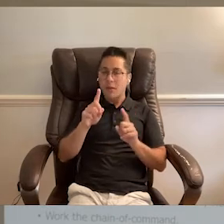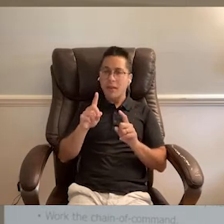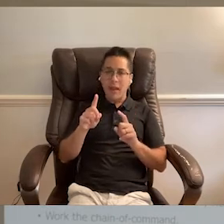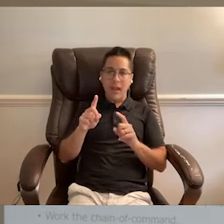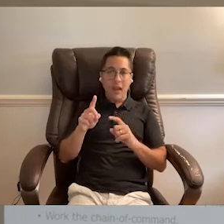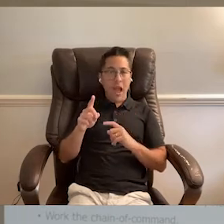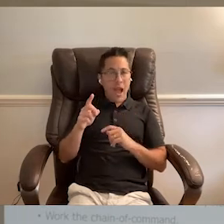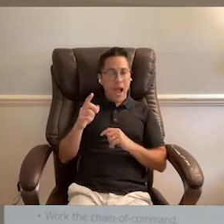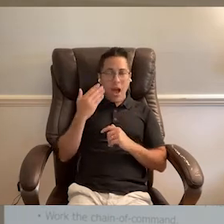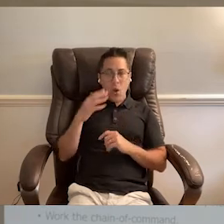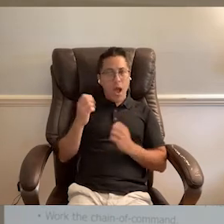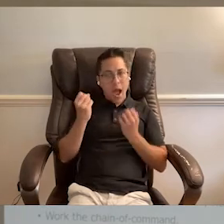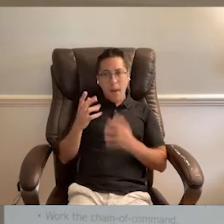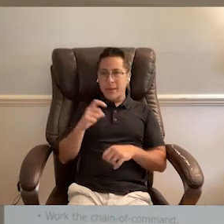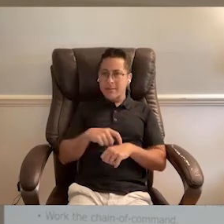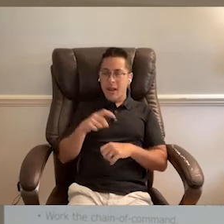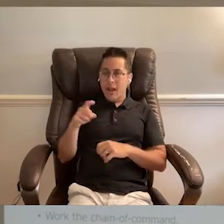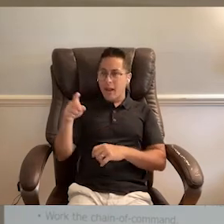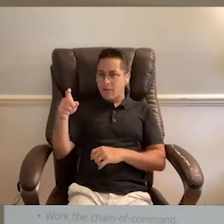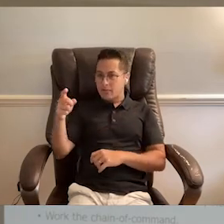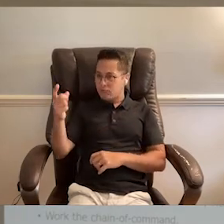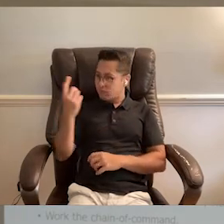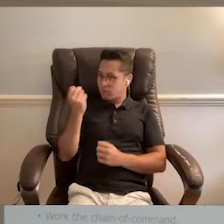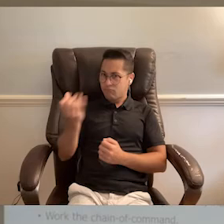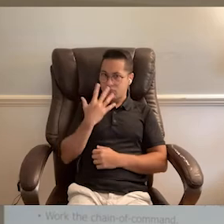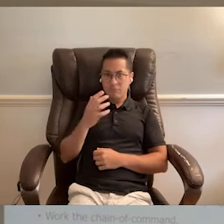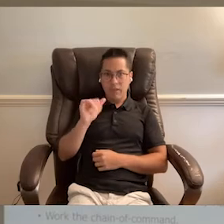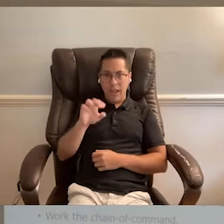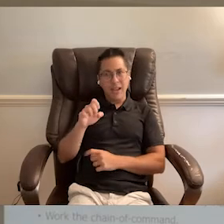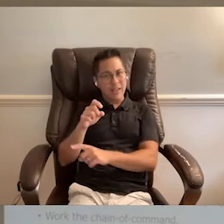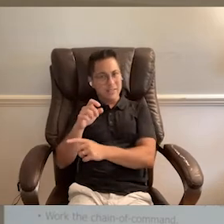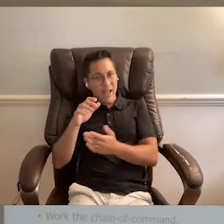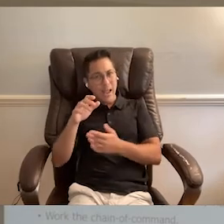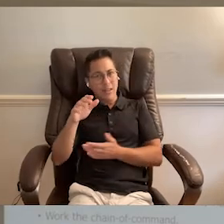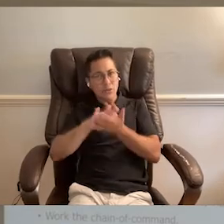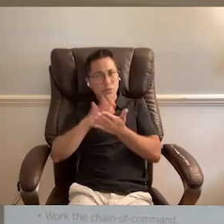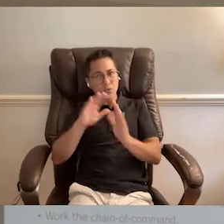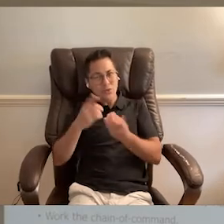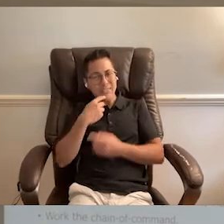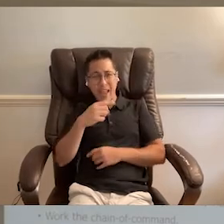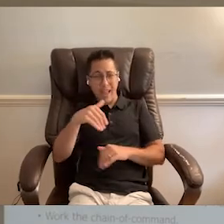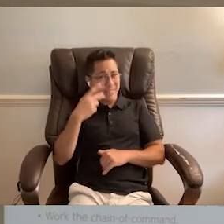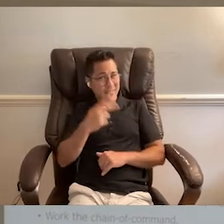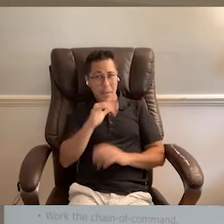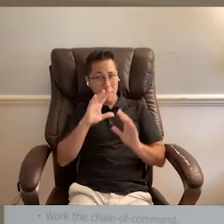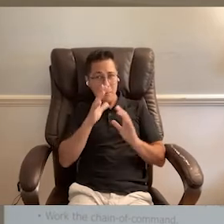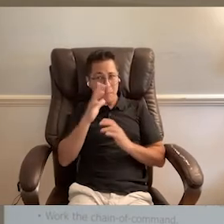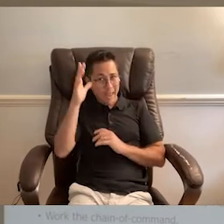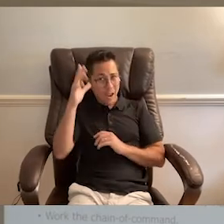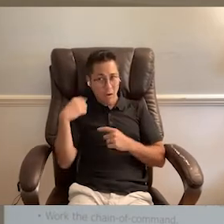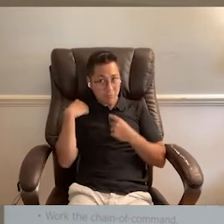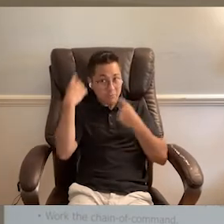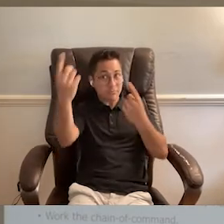the school district says, I haven't seen that parent in ages. So sometimes they try and convince you they